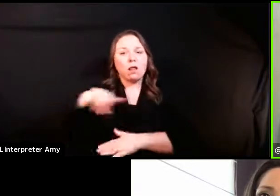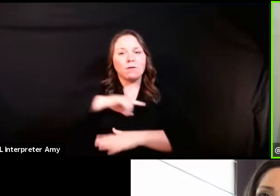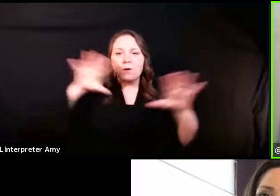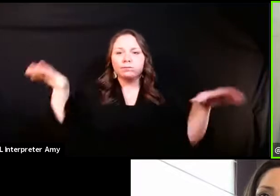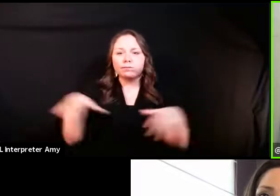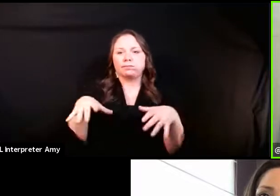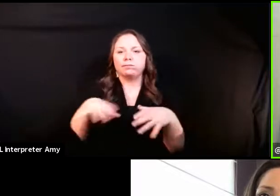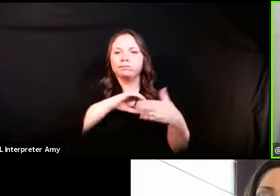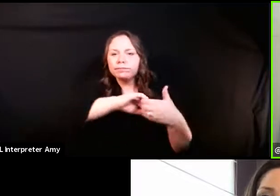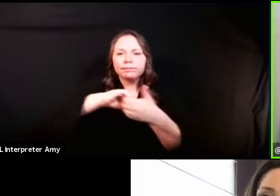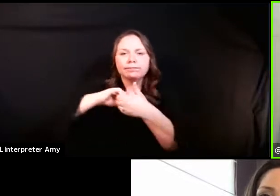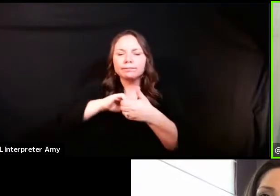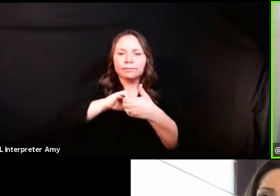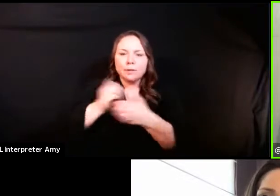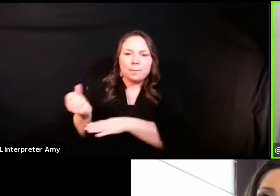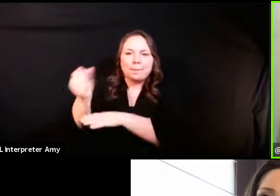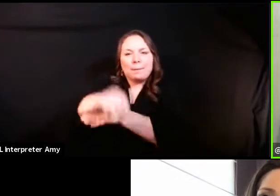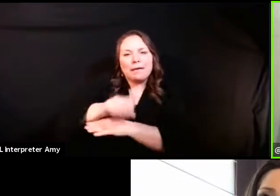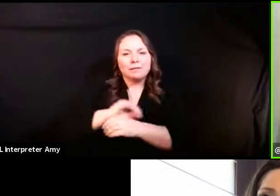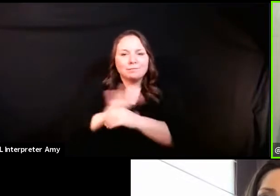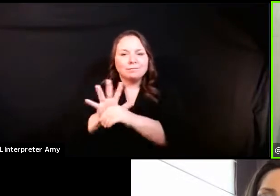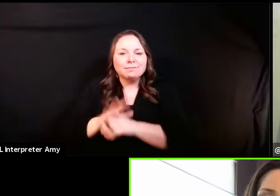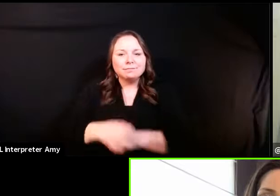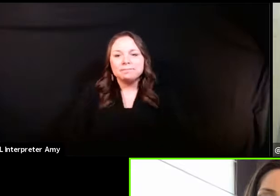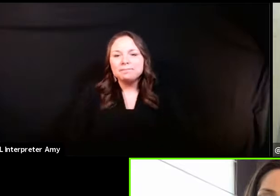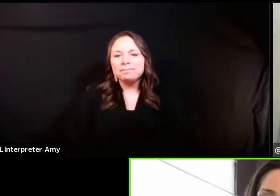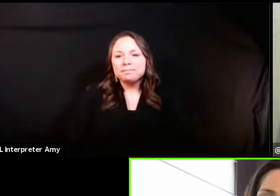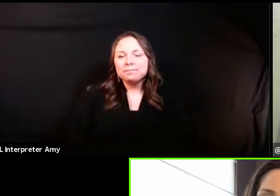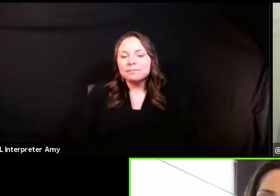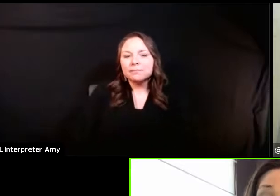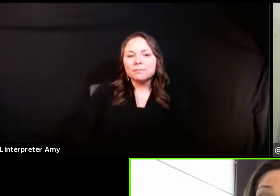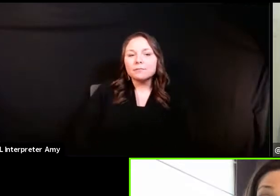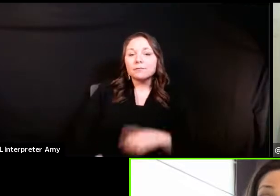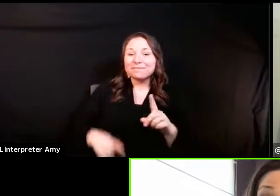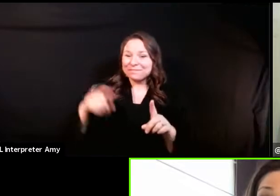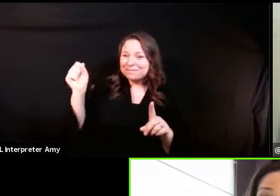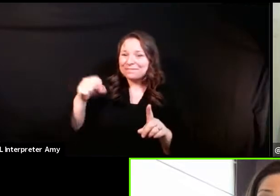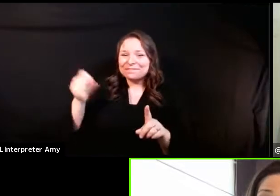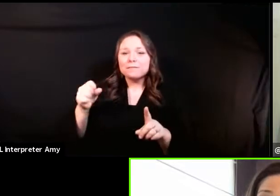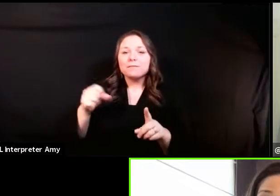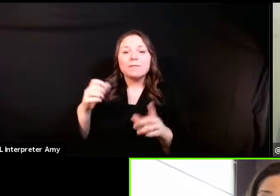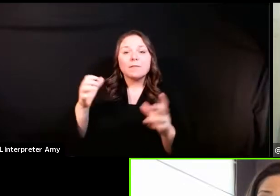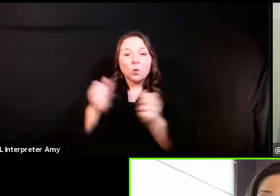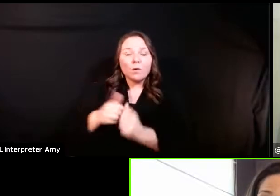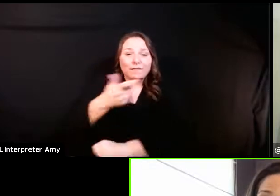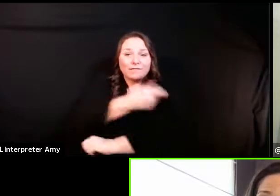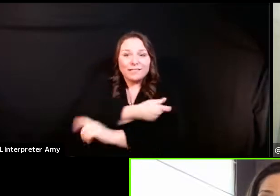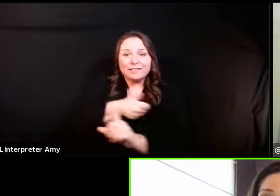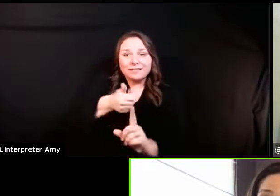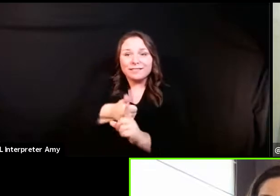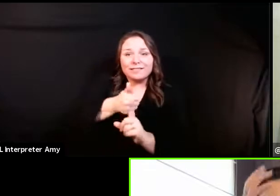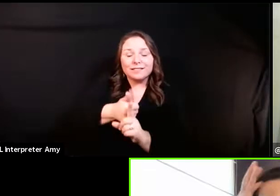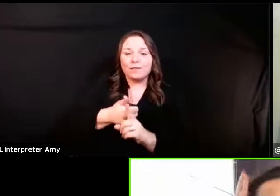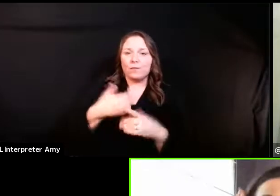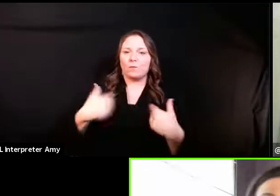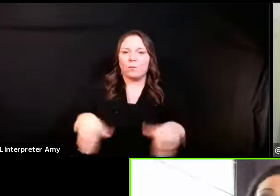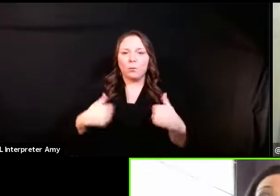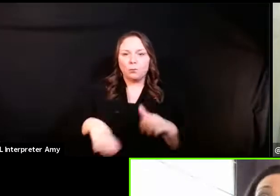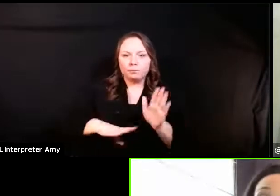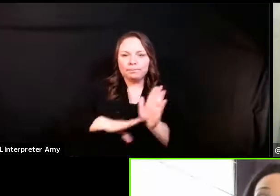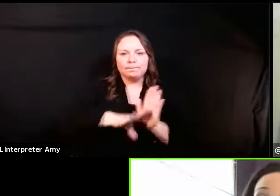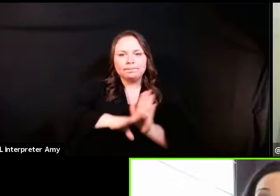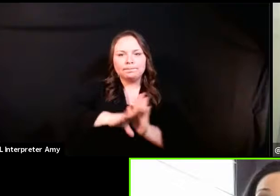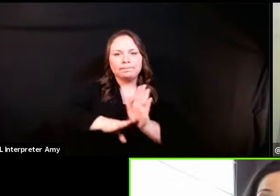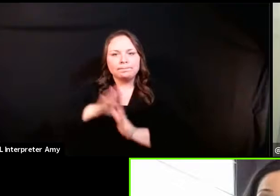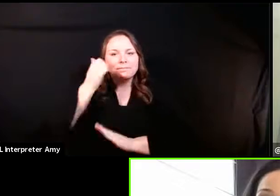tackle this as a global community. Yeah, absolutely. And in terms of the vaccine, right? We're seeing developments,